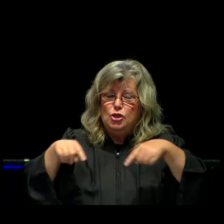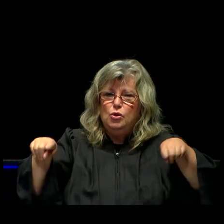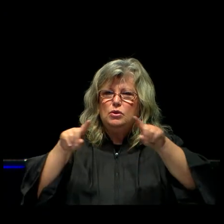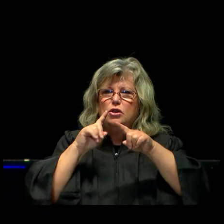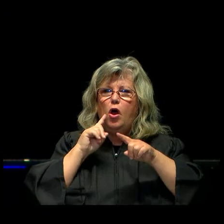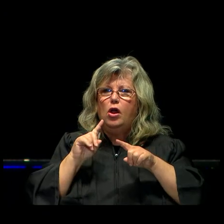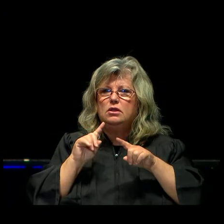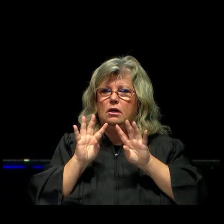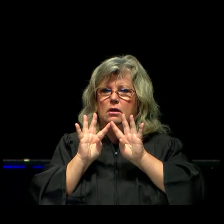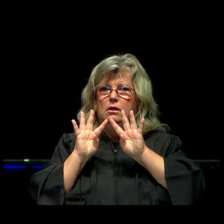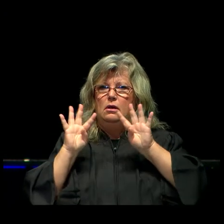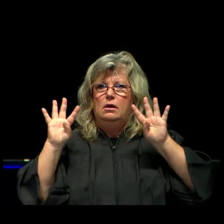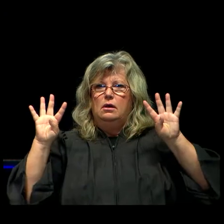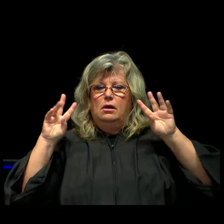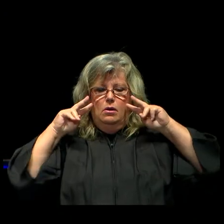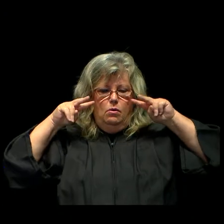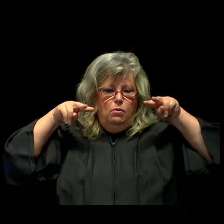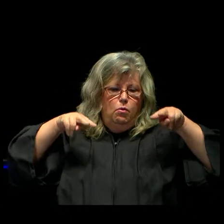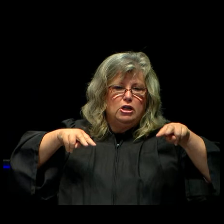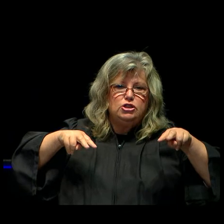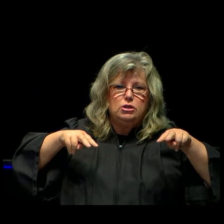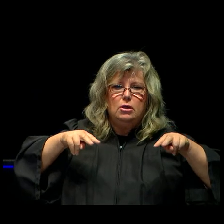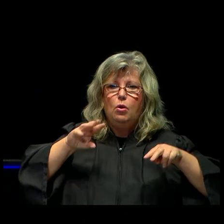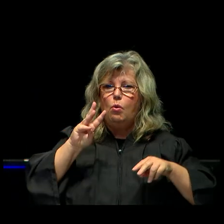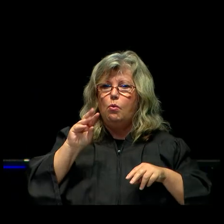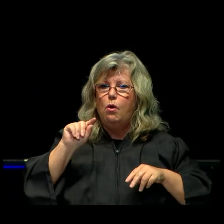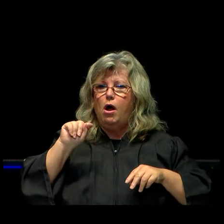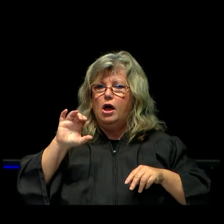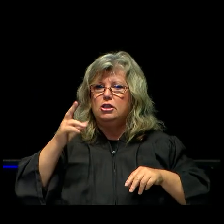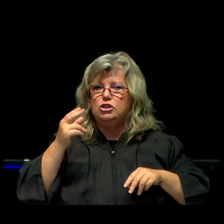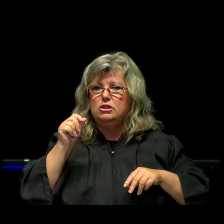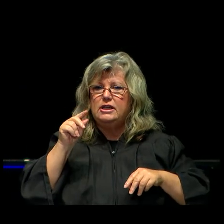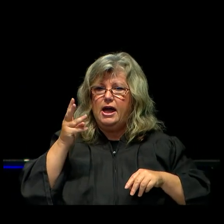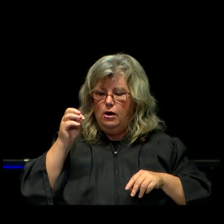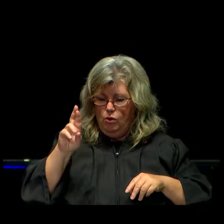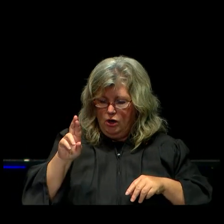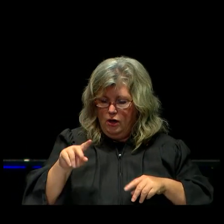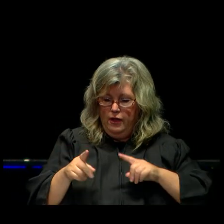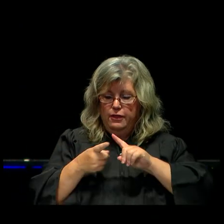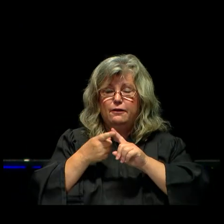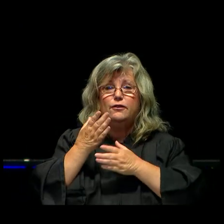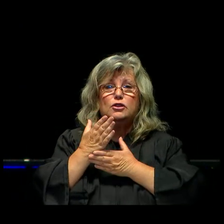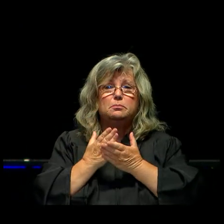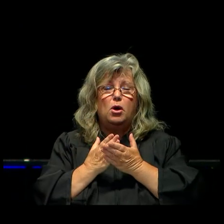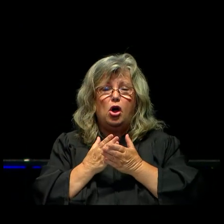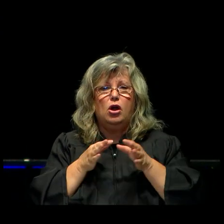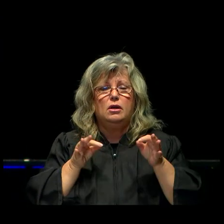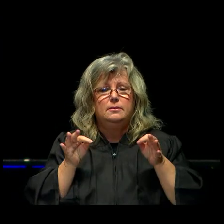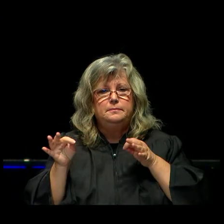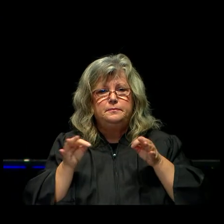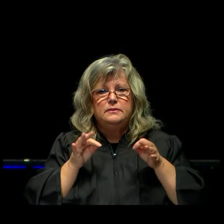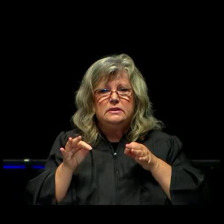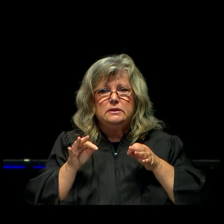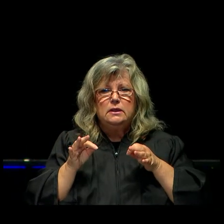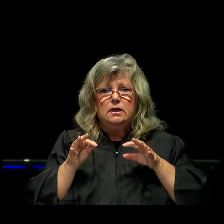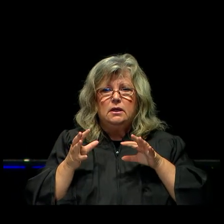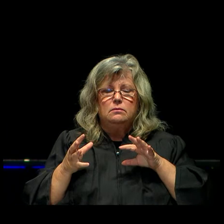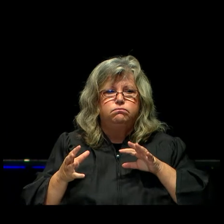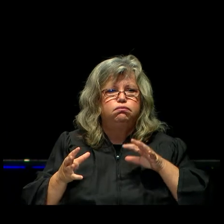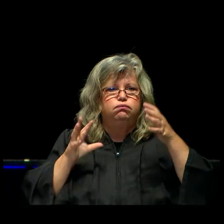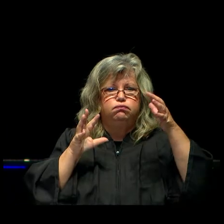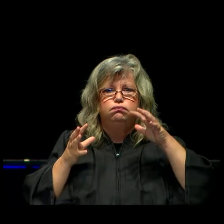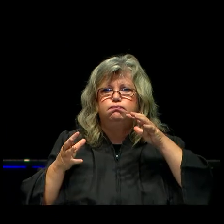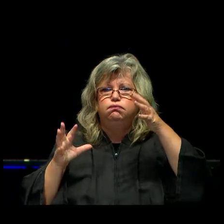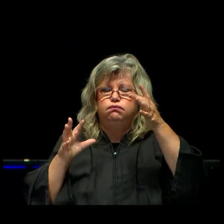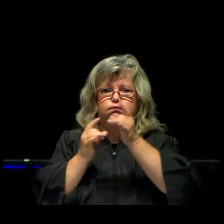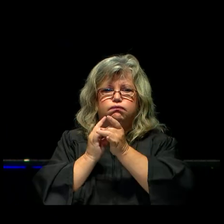Watchtower, that I mentioned. And the first part, the three stanzas, and the first part kind of lays out the calamities of the modern